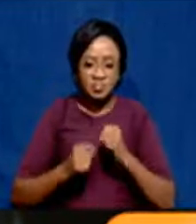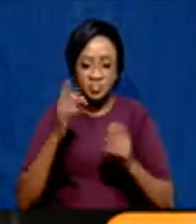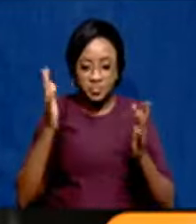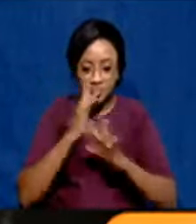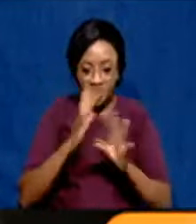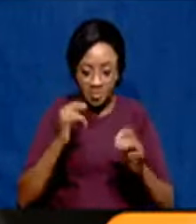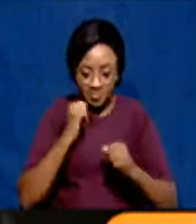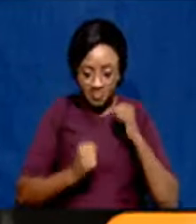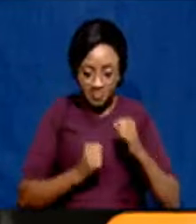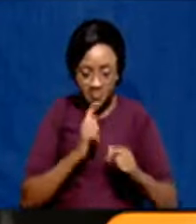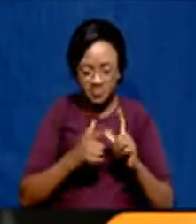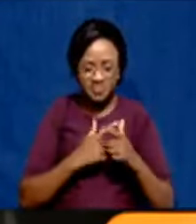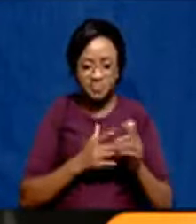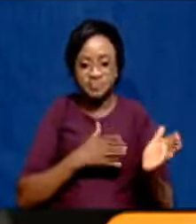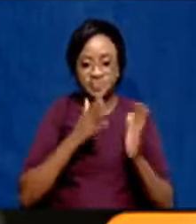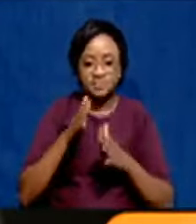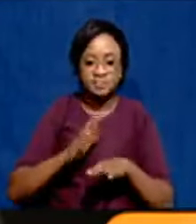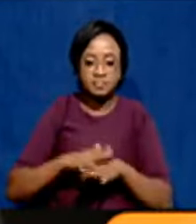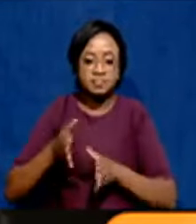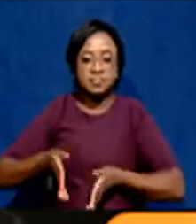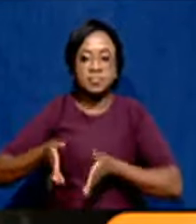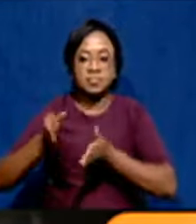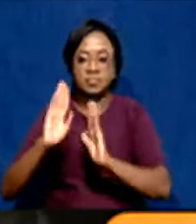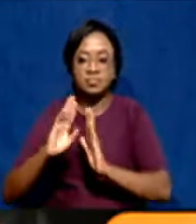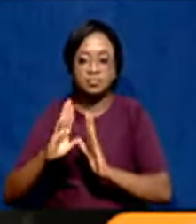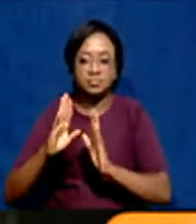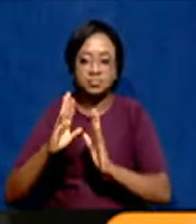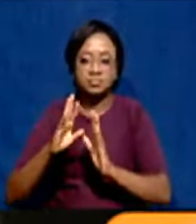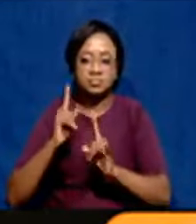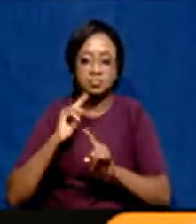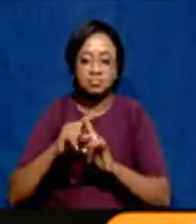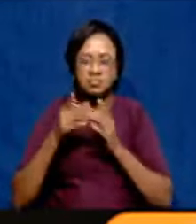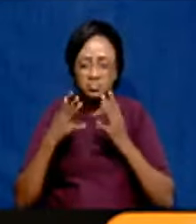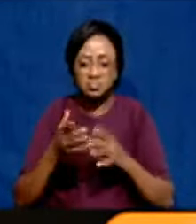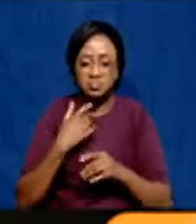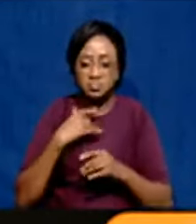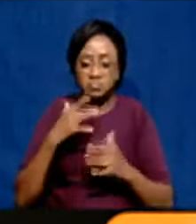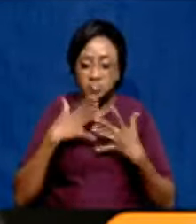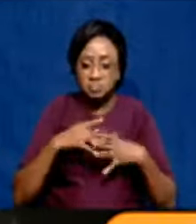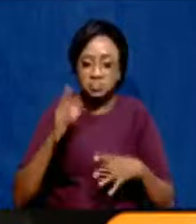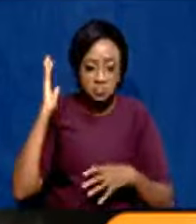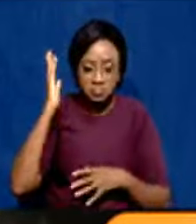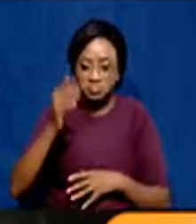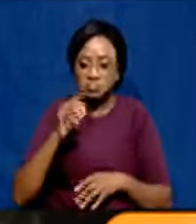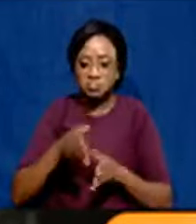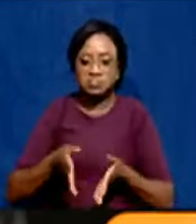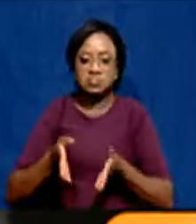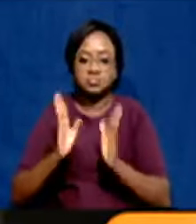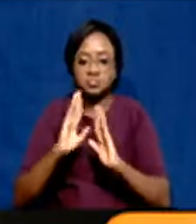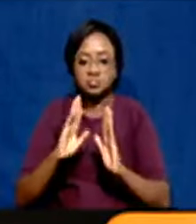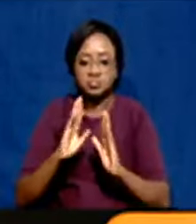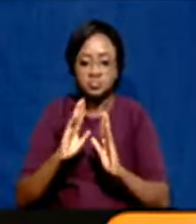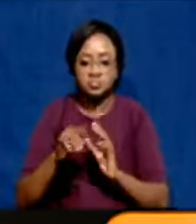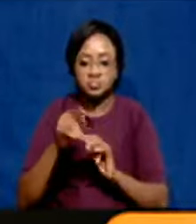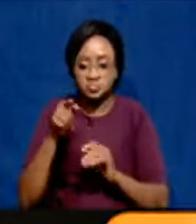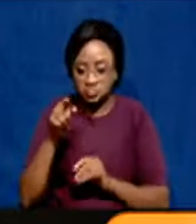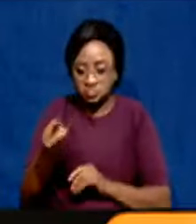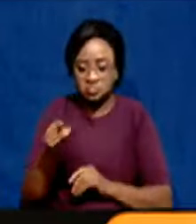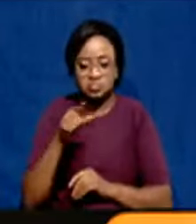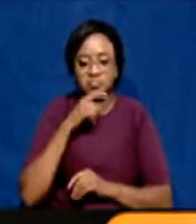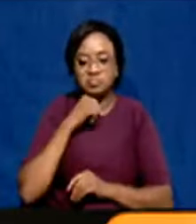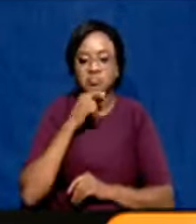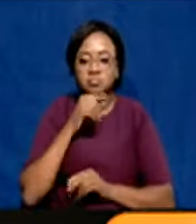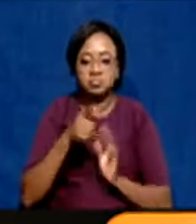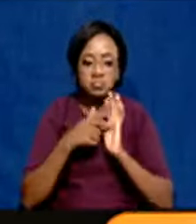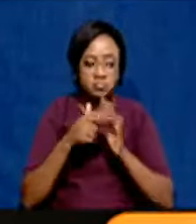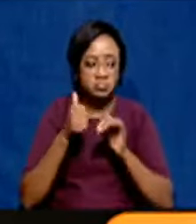off with the track, then you go on the road. You do the road races and the marathons. Now we have athletes that go straight to the road races. Kelvin Kiptum is one example.